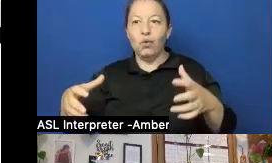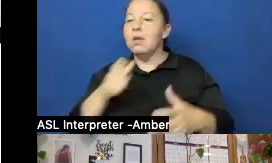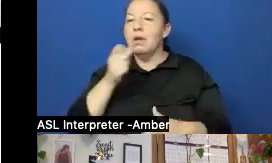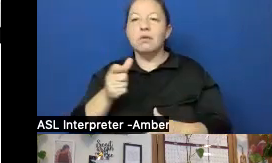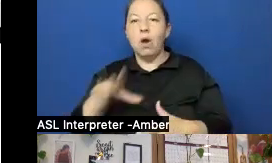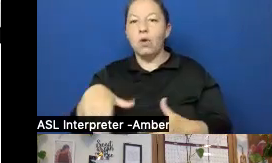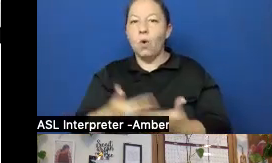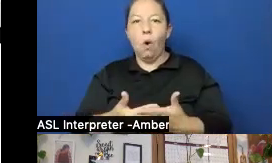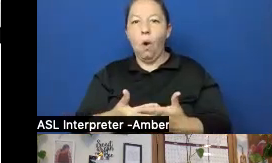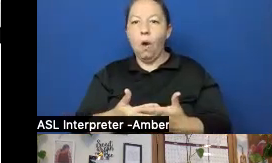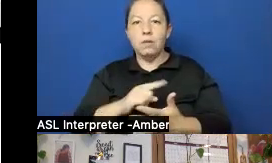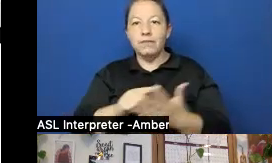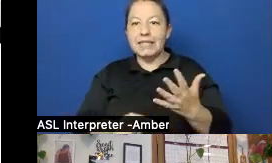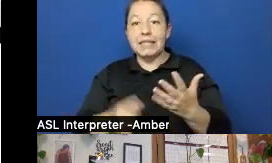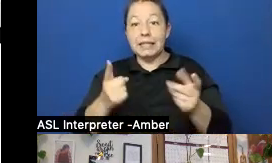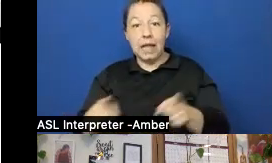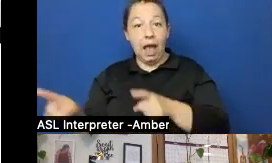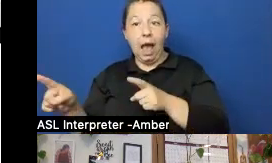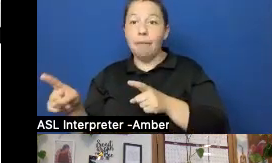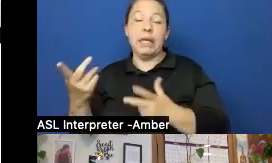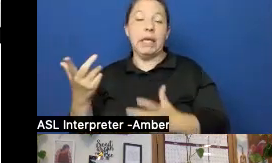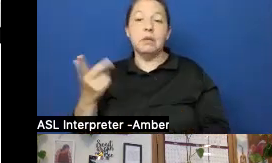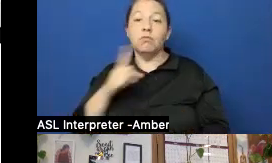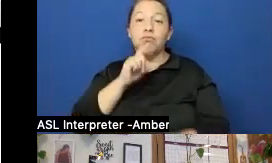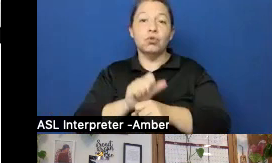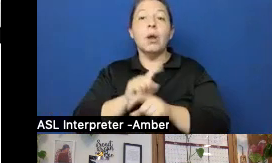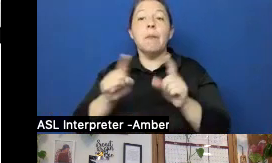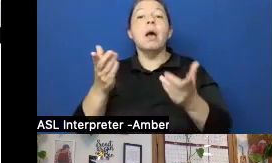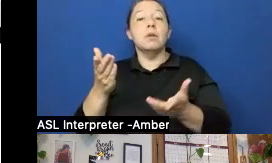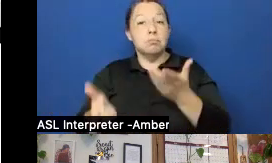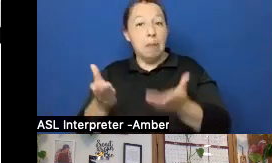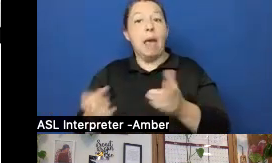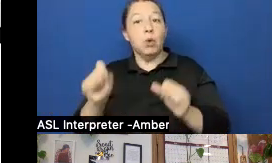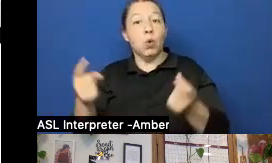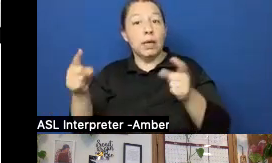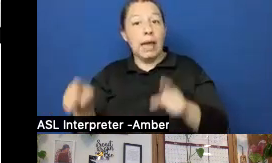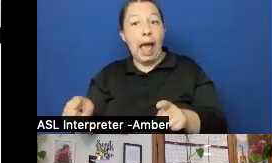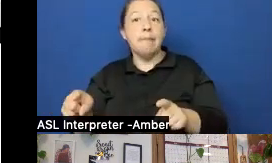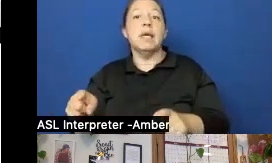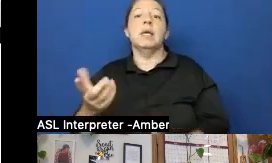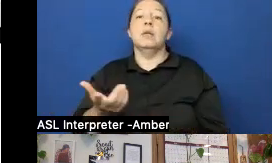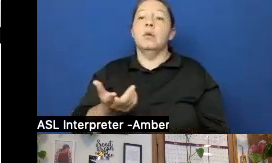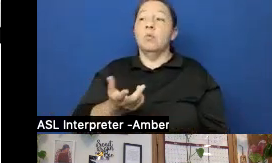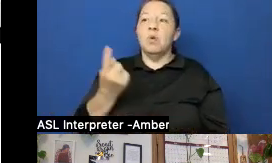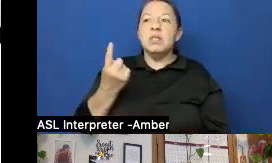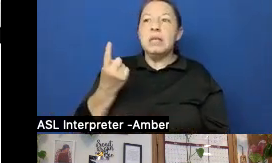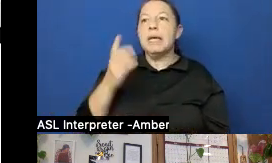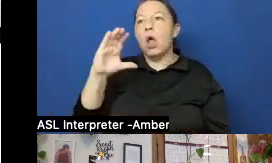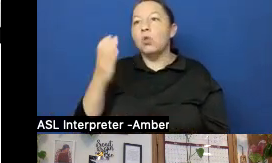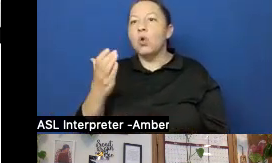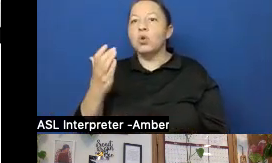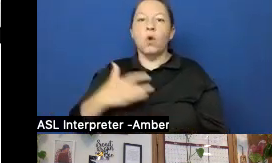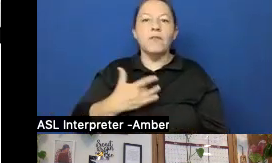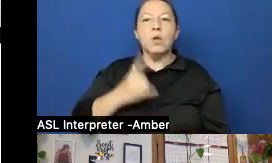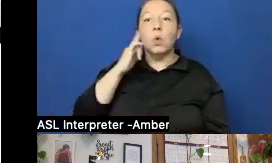have happened, but they may happen, or something that looks and feels or sounds similar. So we have